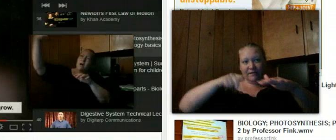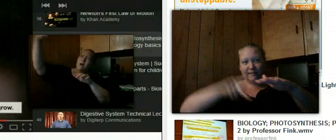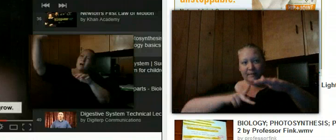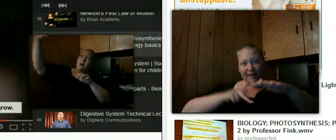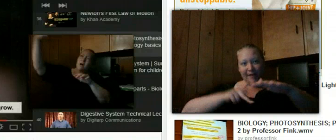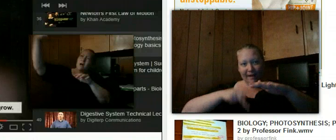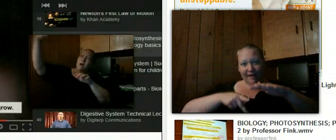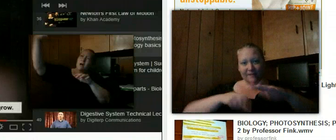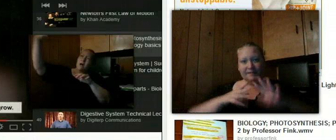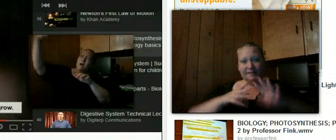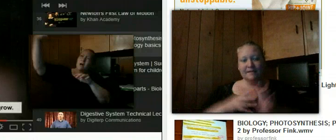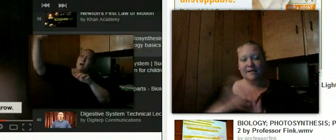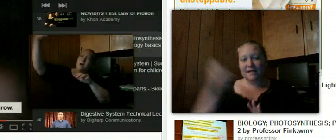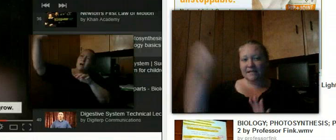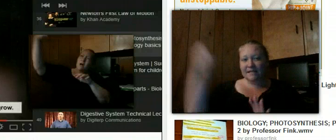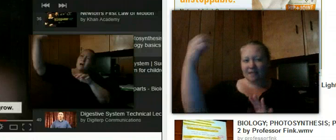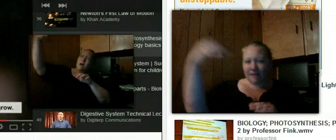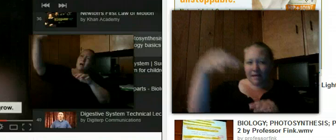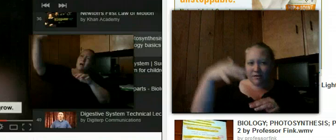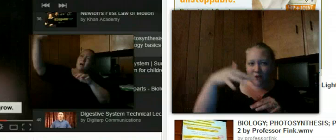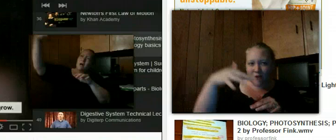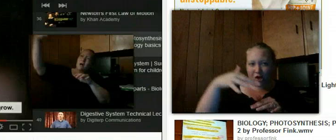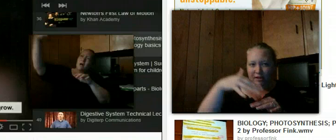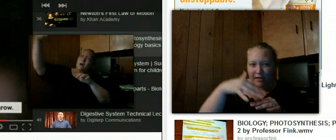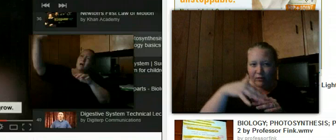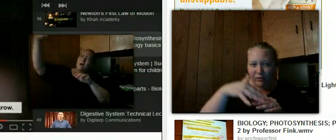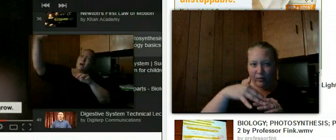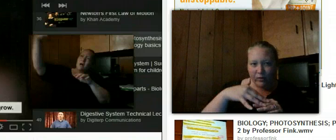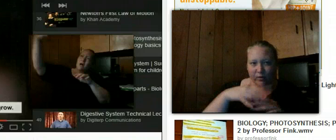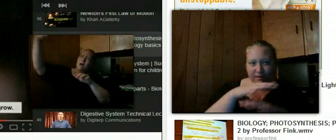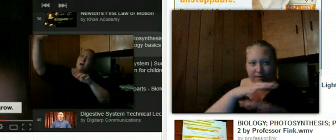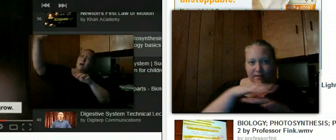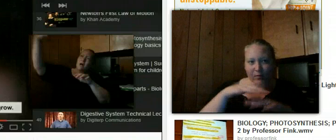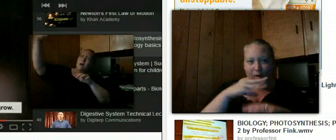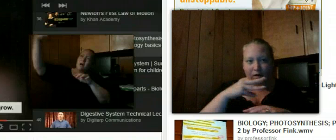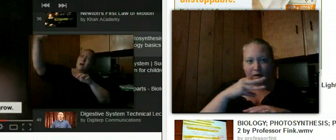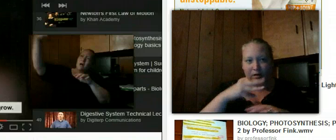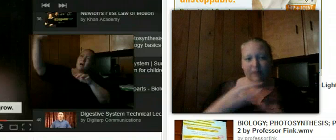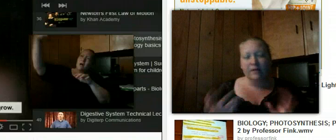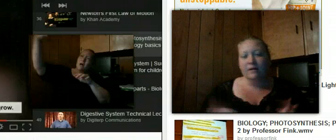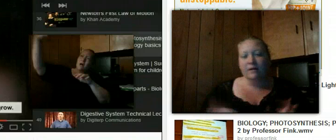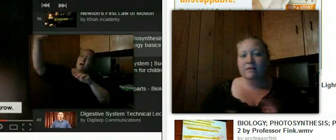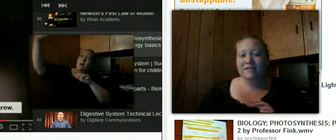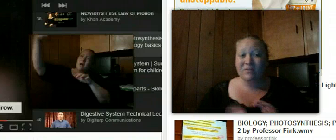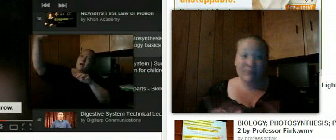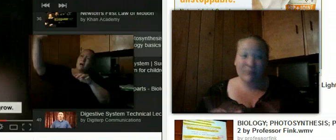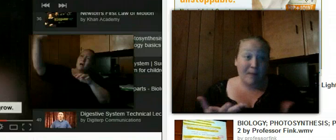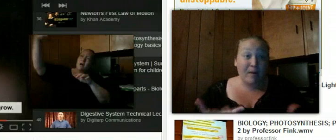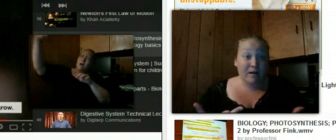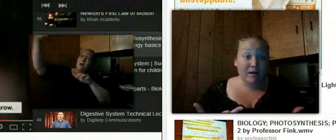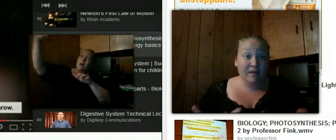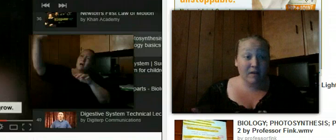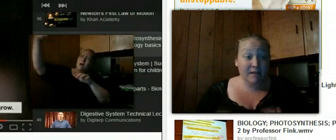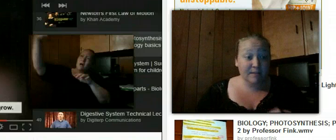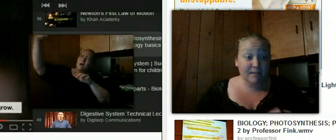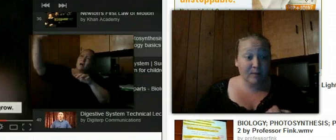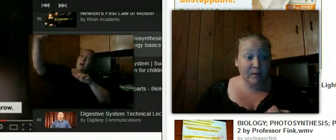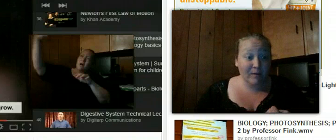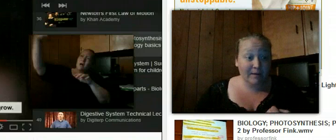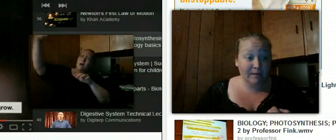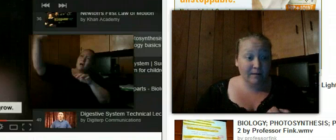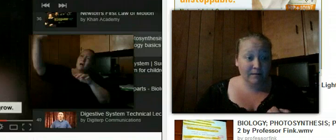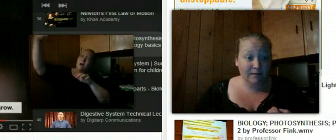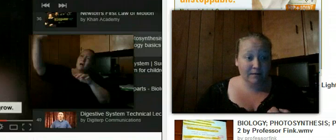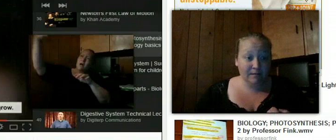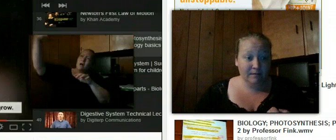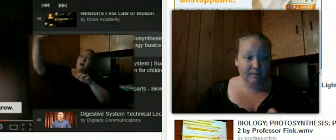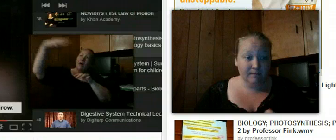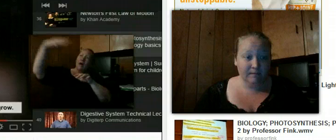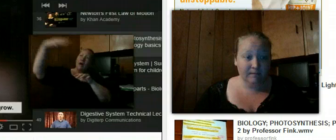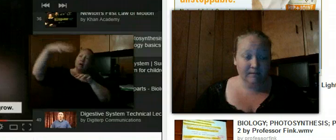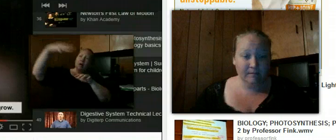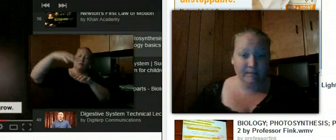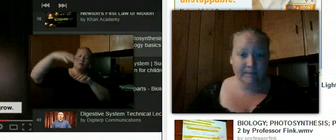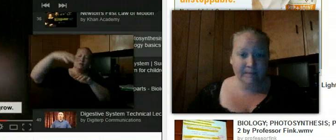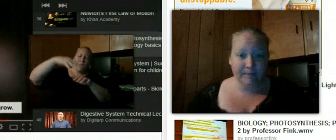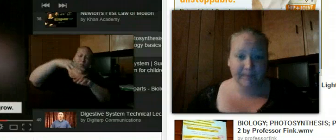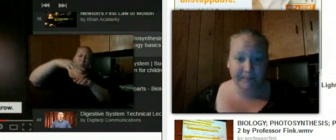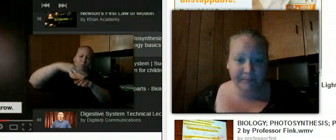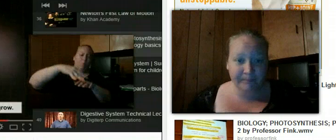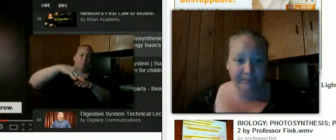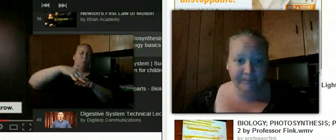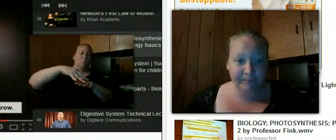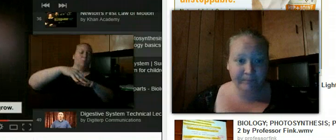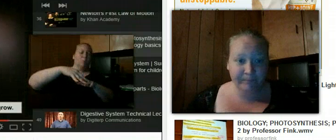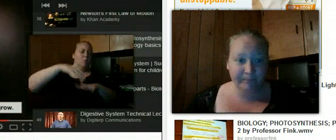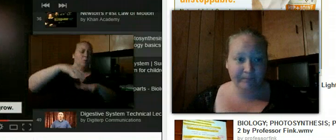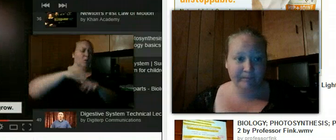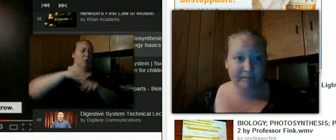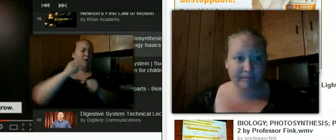down here is the plants, and then the sunlight, it's hard to get through because of the water. So that part I thought I did pretty well in. Plants which don't